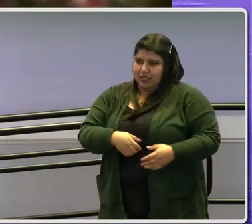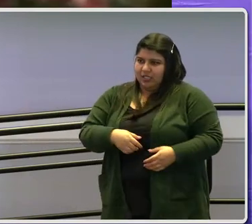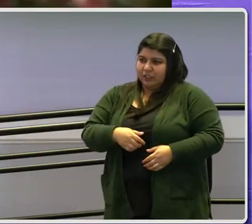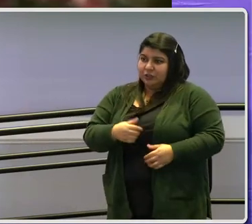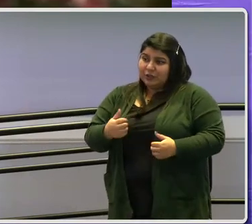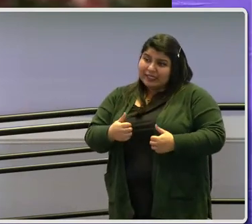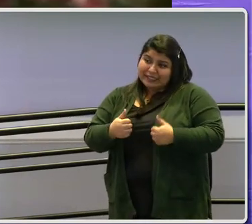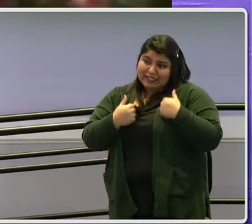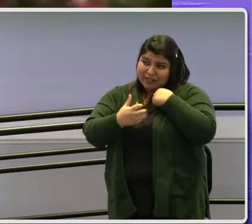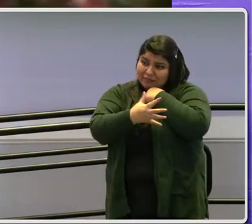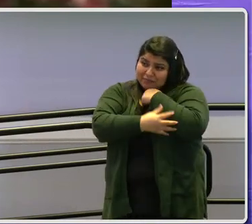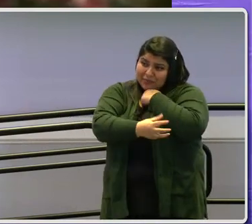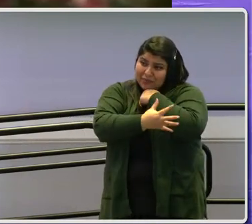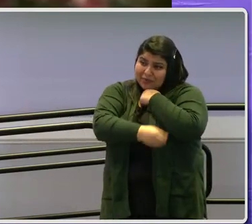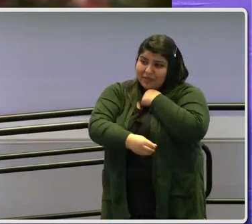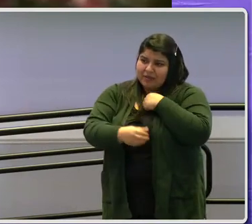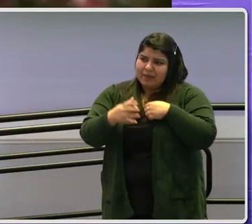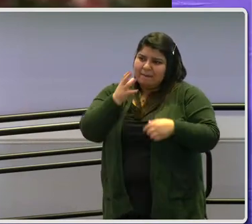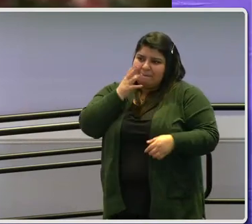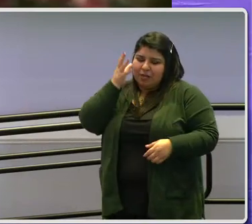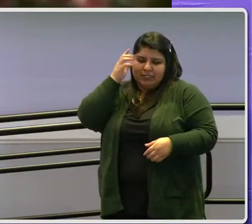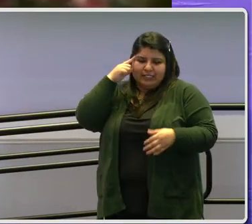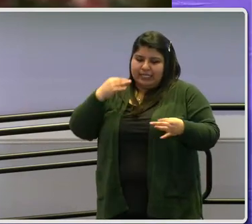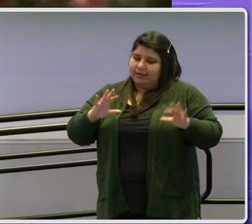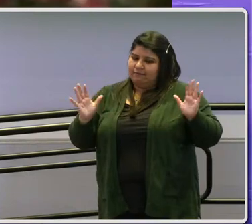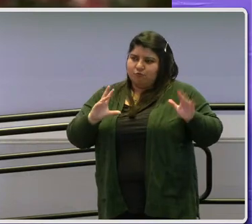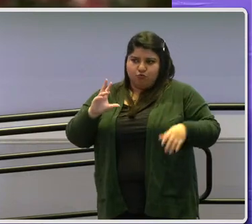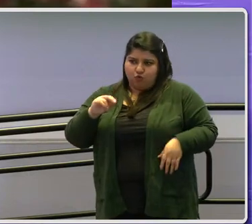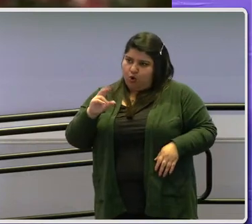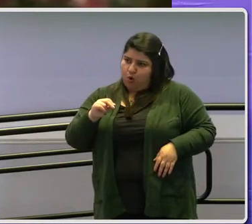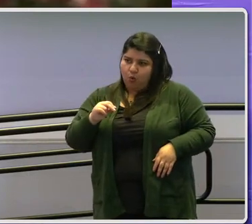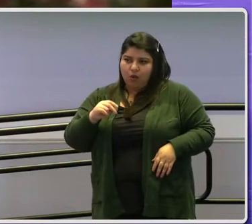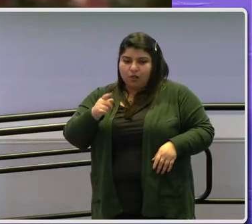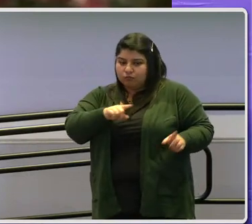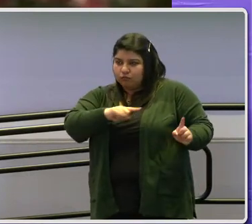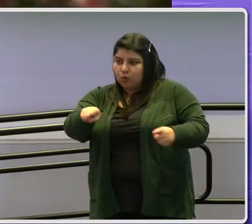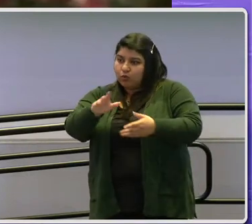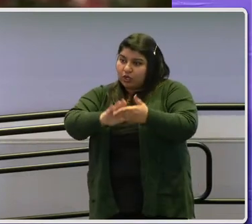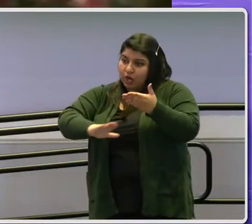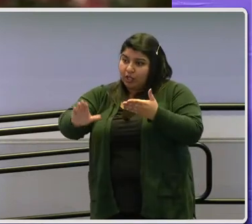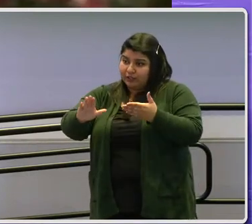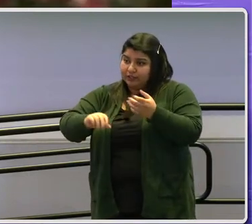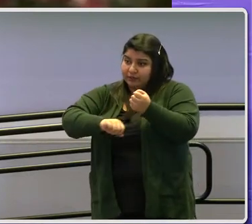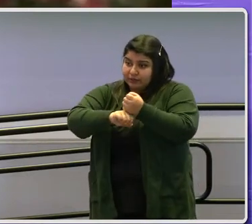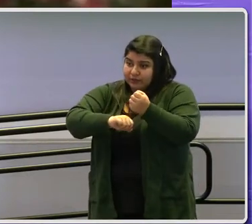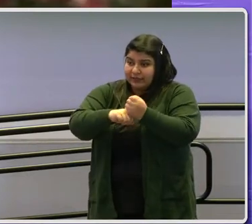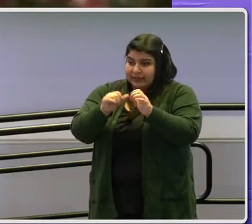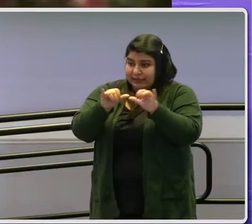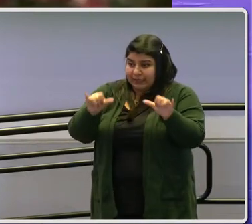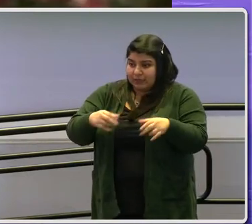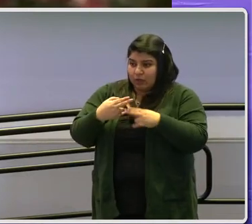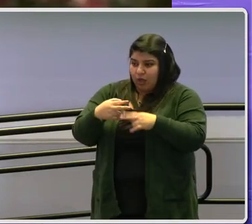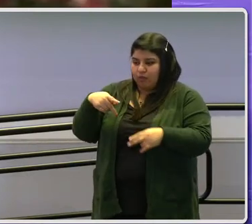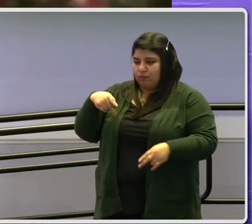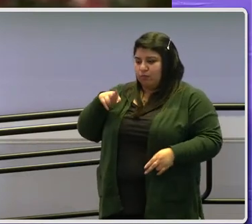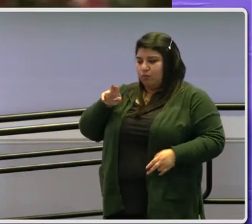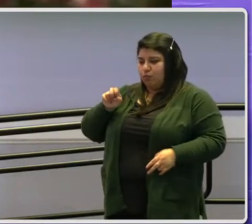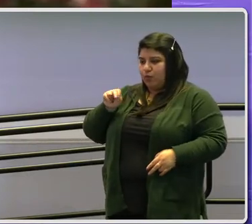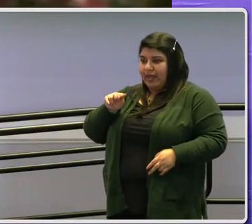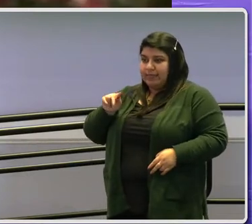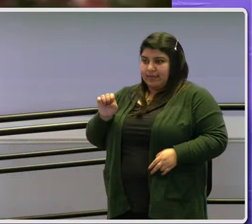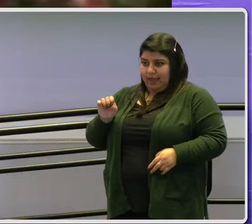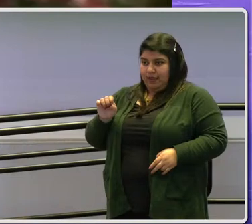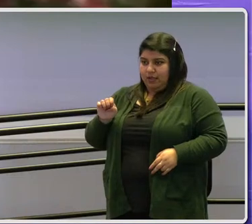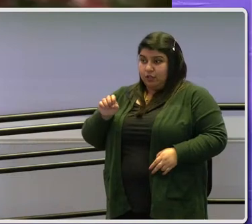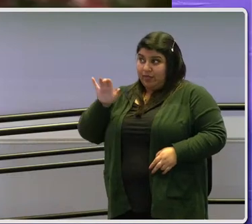living in poverty, my parents enrolled me in a college access support program called Puente. I will forever be grateful to